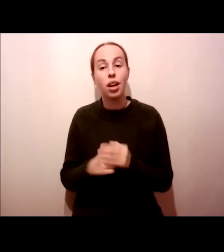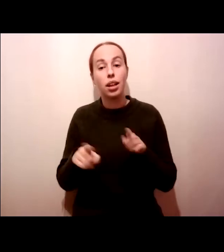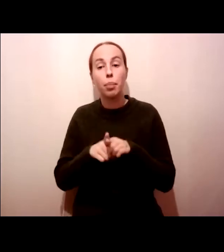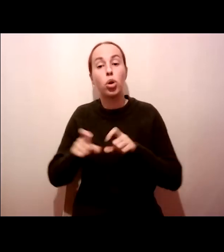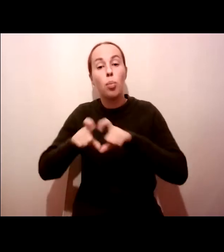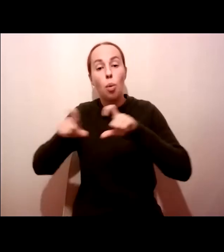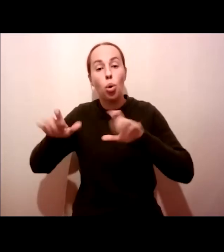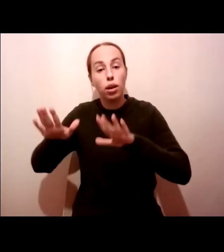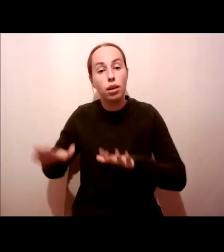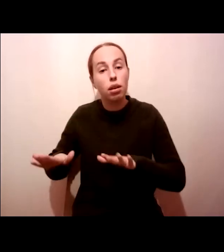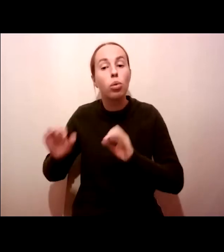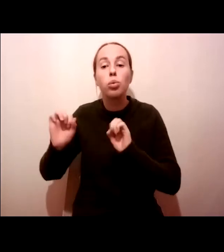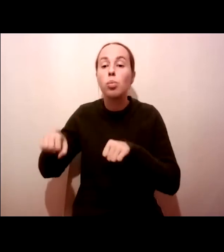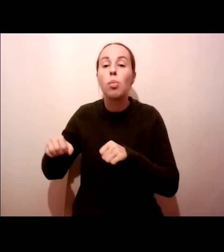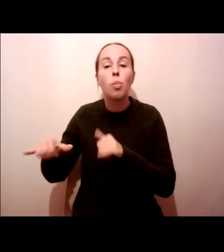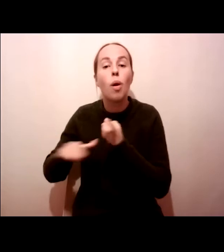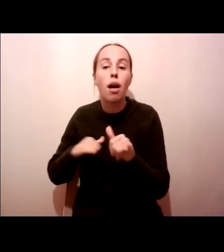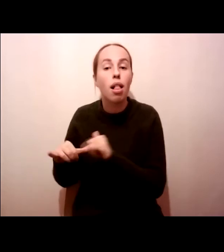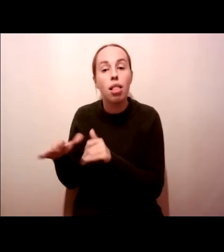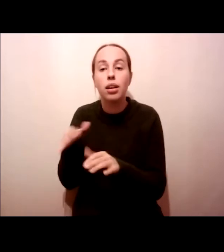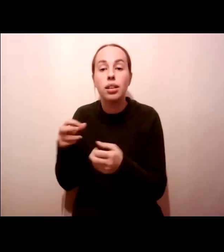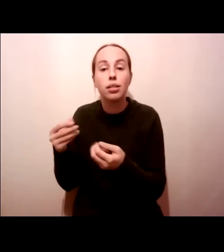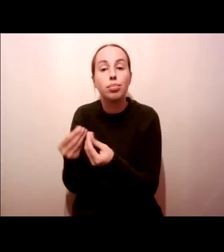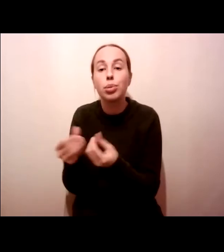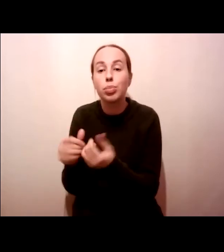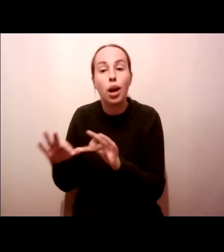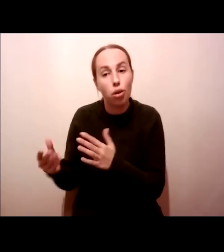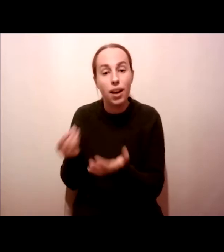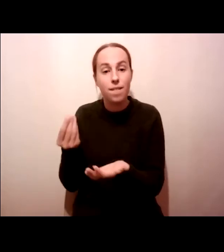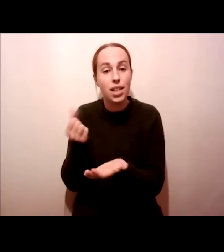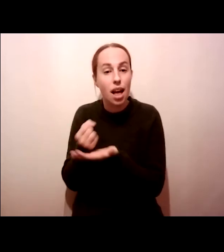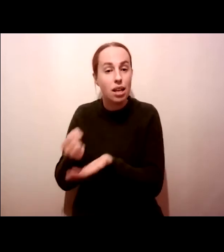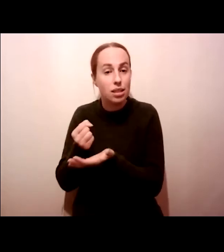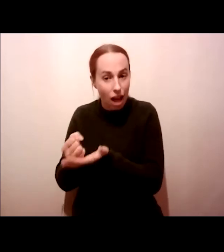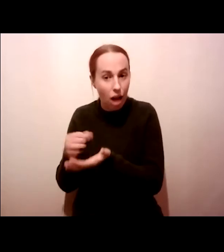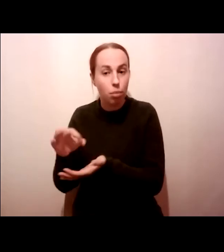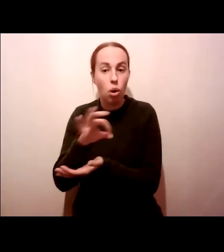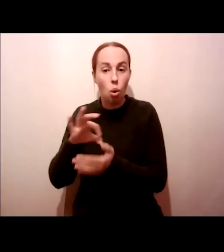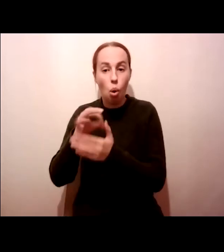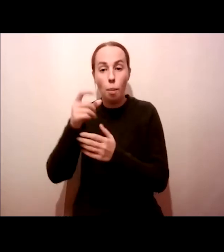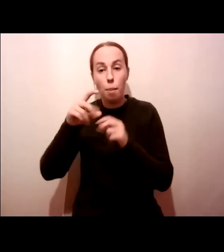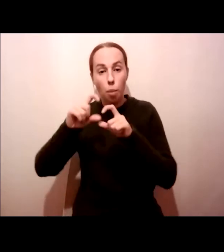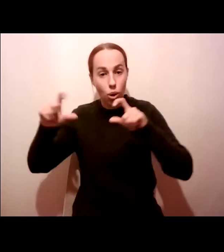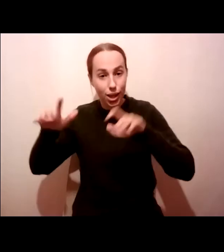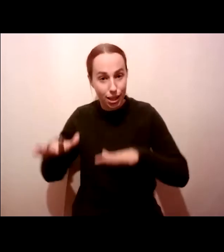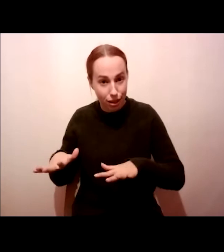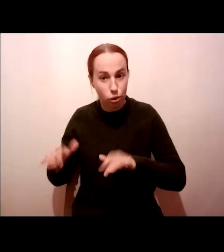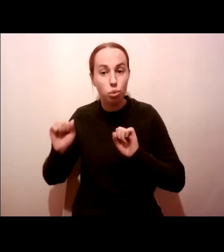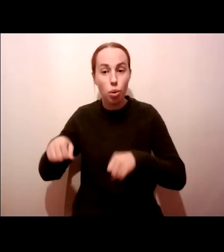We thought over the different tools and have financial